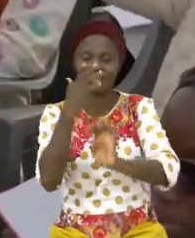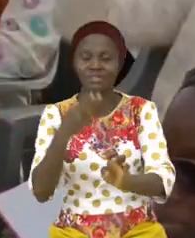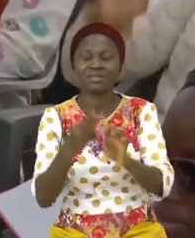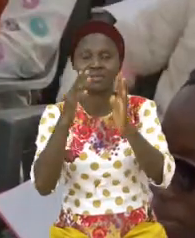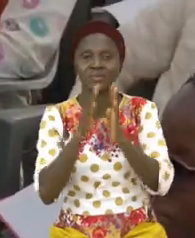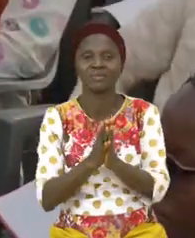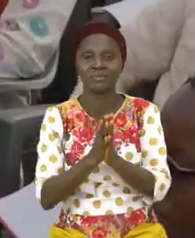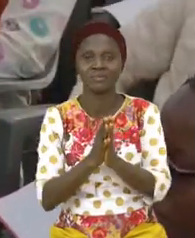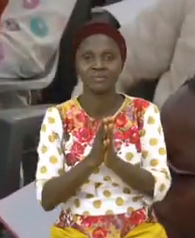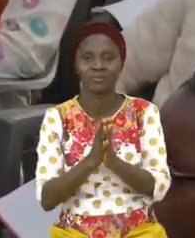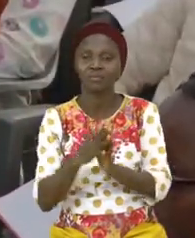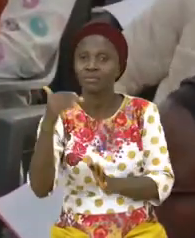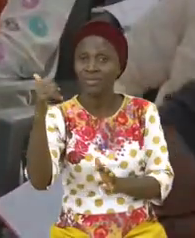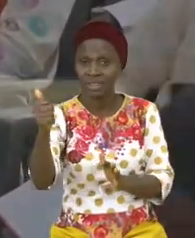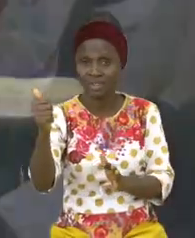A,